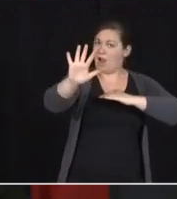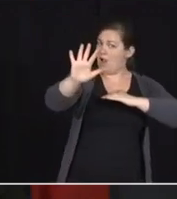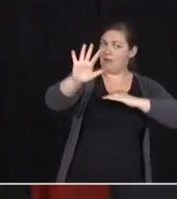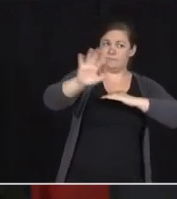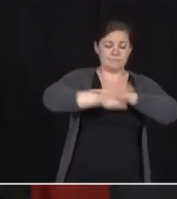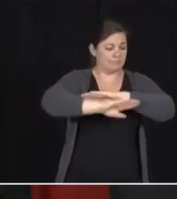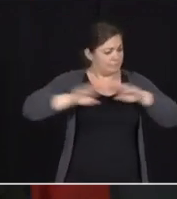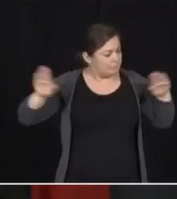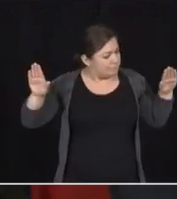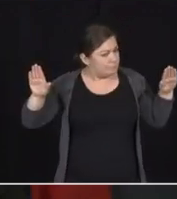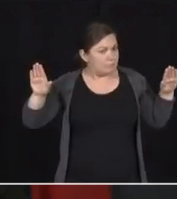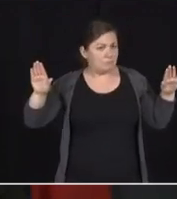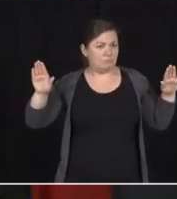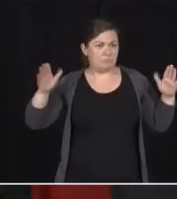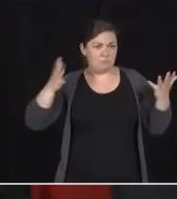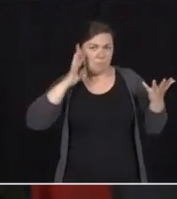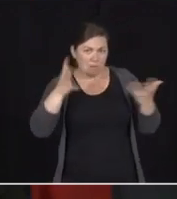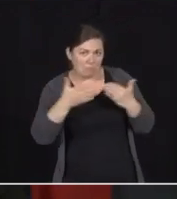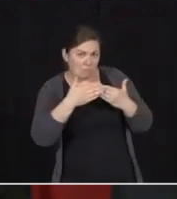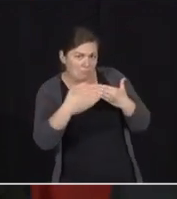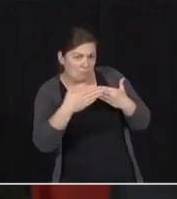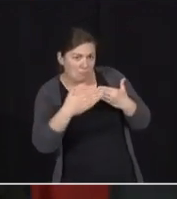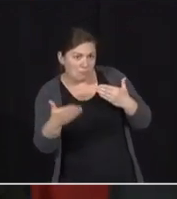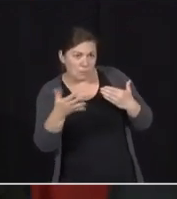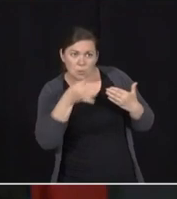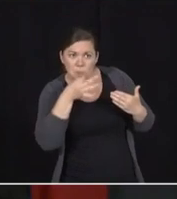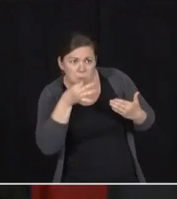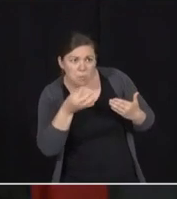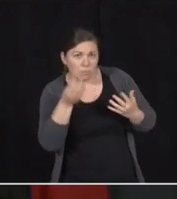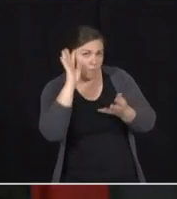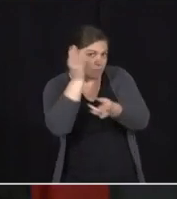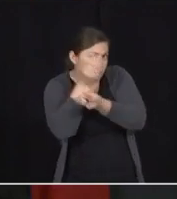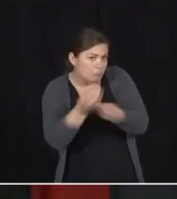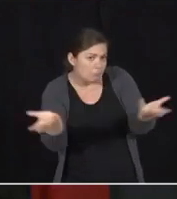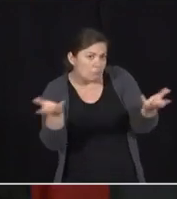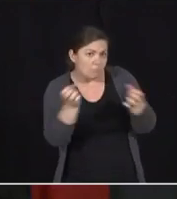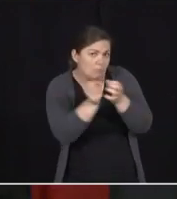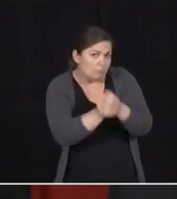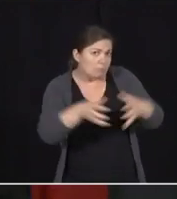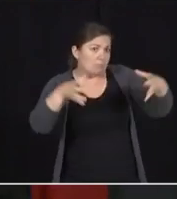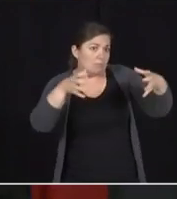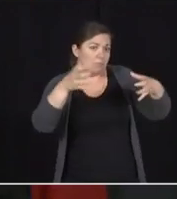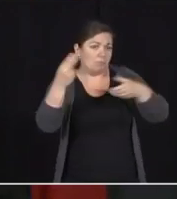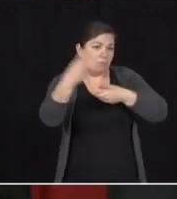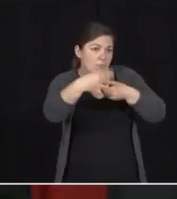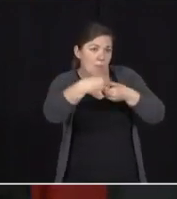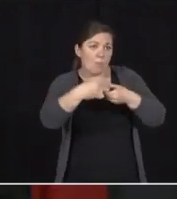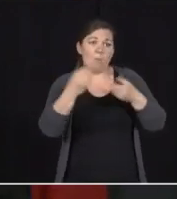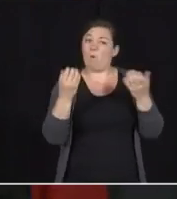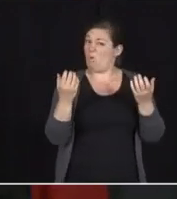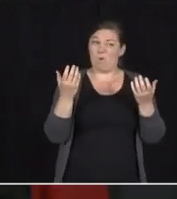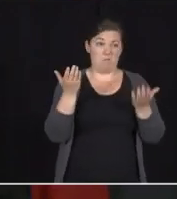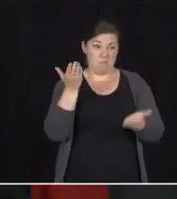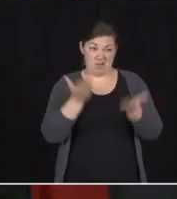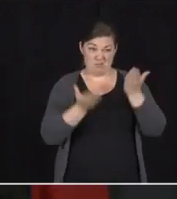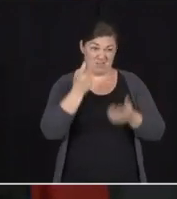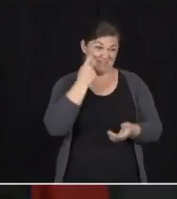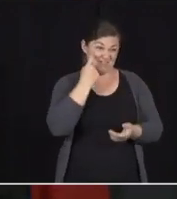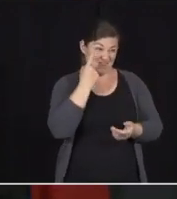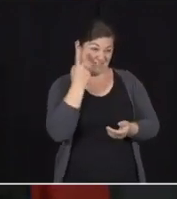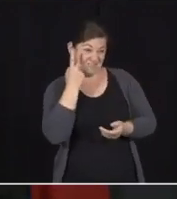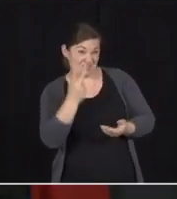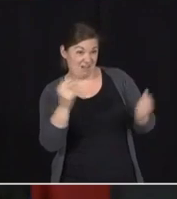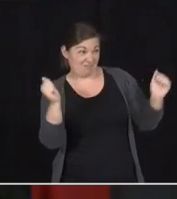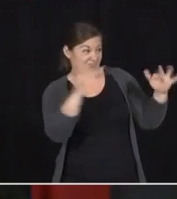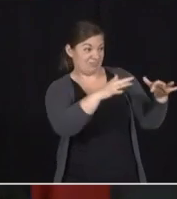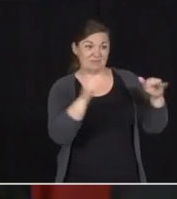there still an announcement on group sizes coming? When? And if not, is this because of some of the gatherings we've seen in the province in the last few